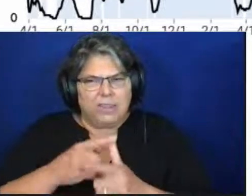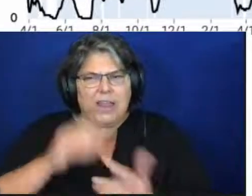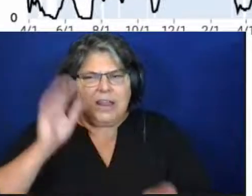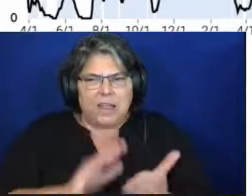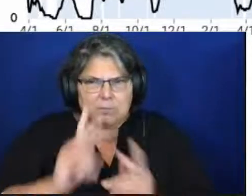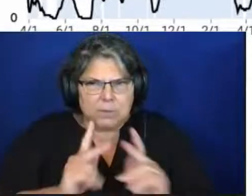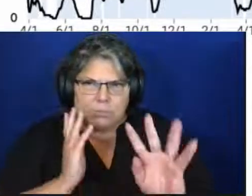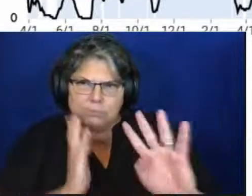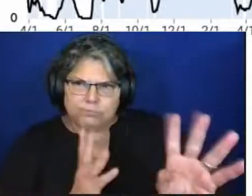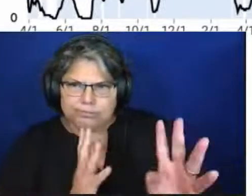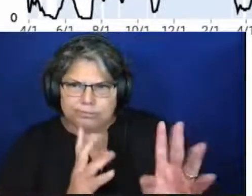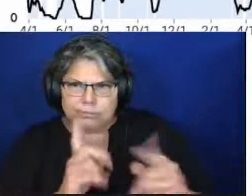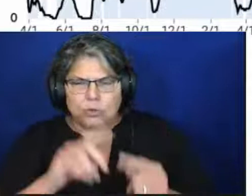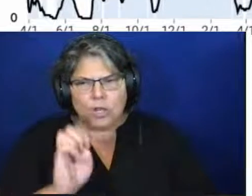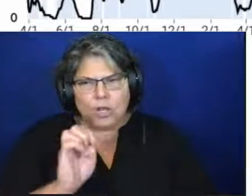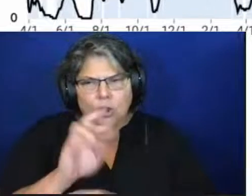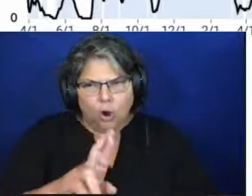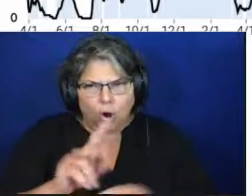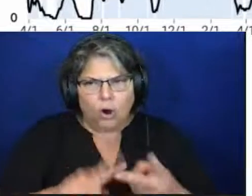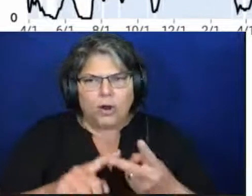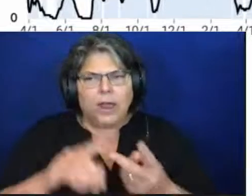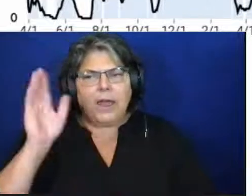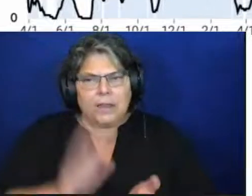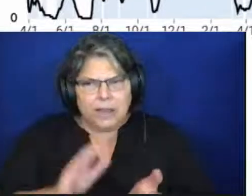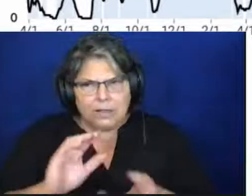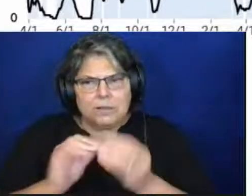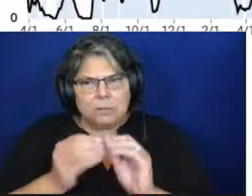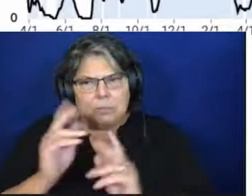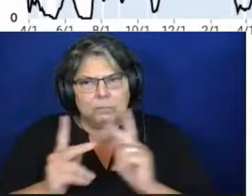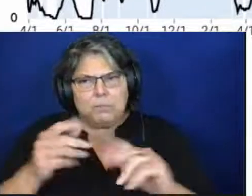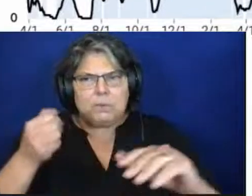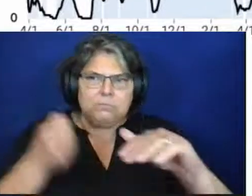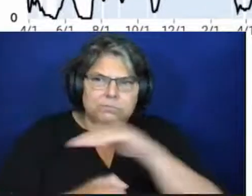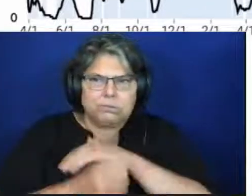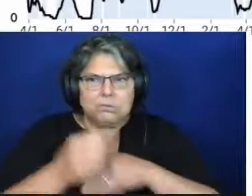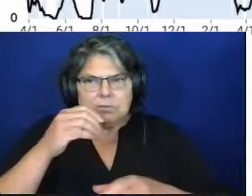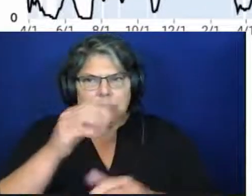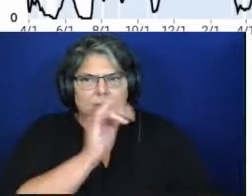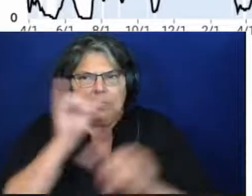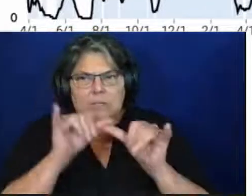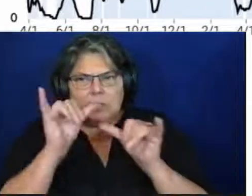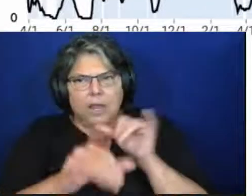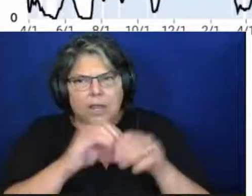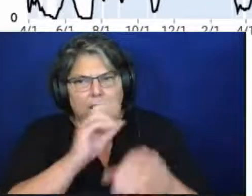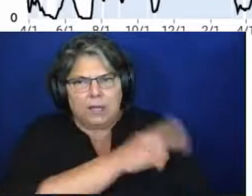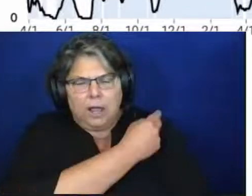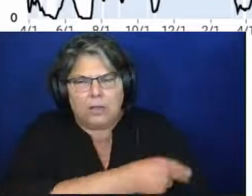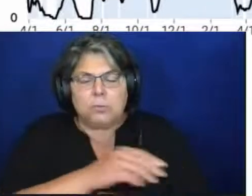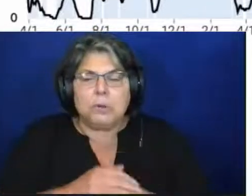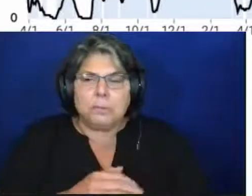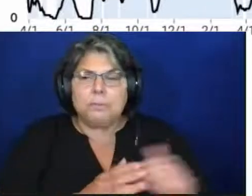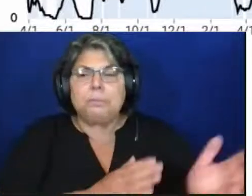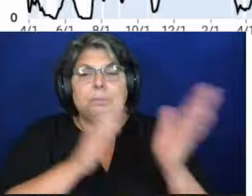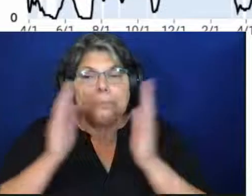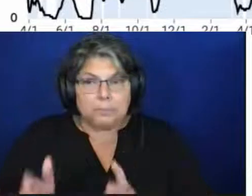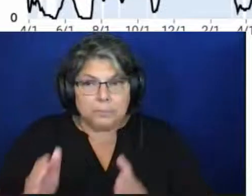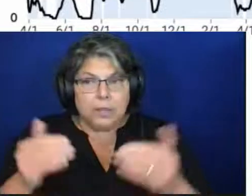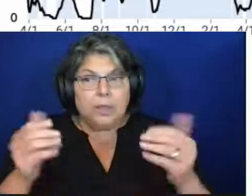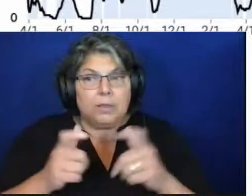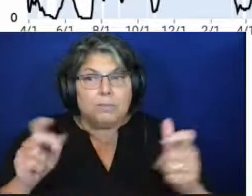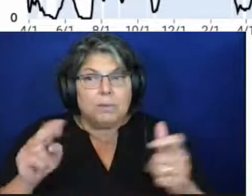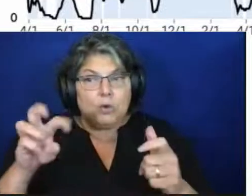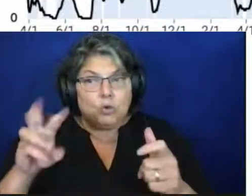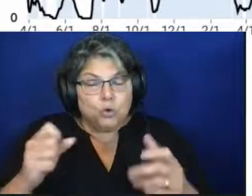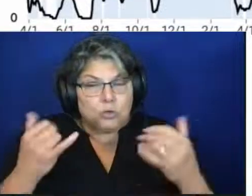admissions. Let's move on to vaccinations. The big news today is that third shots and boosters for Moderna